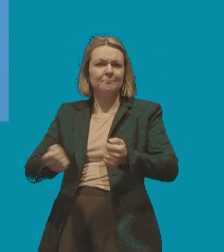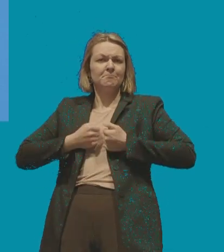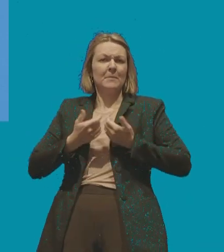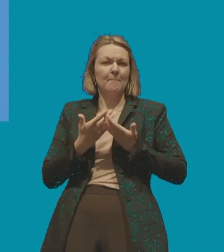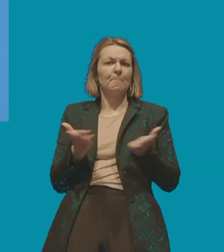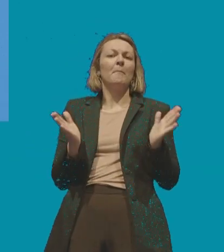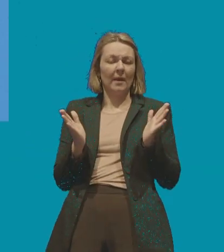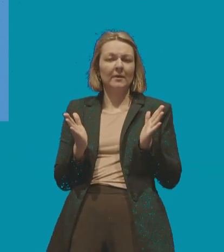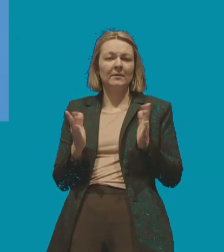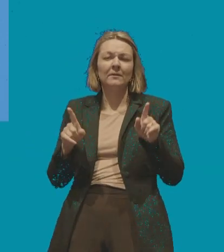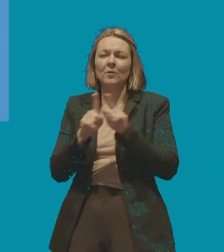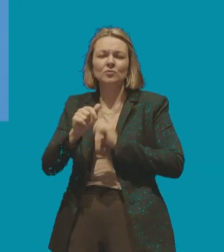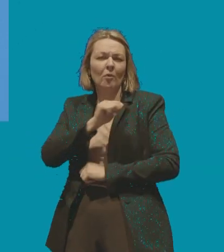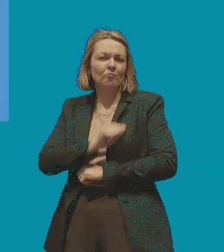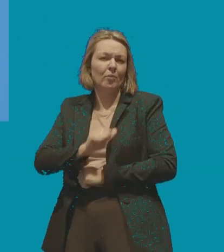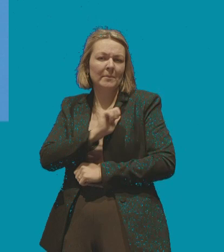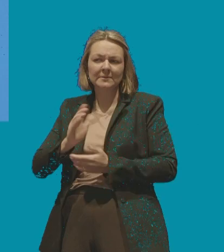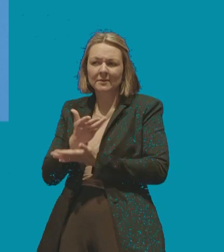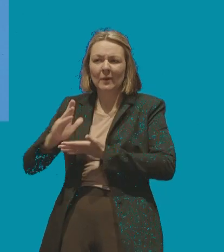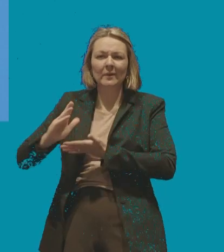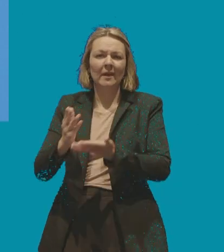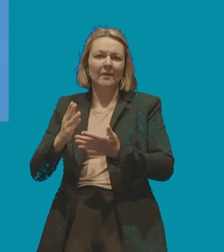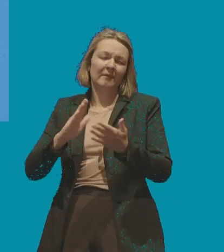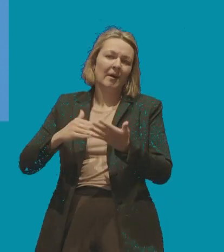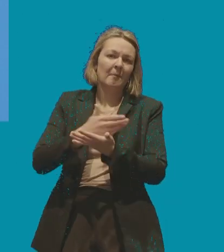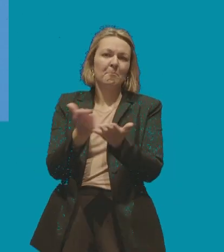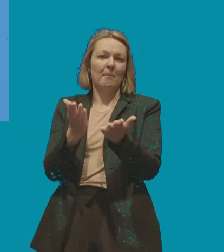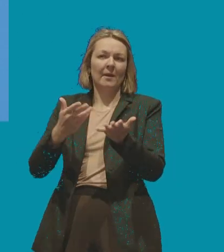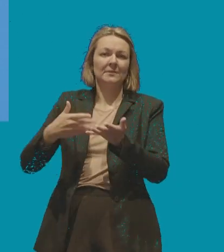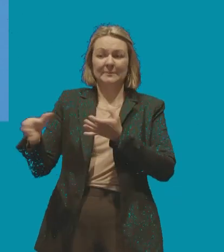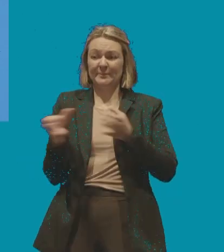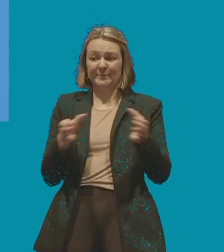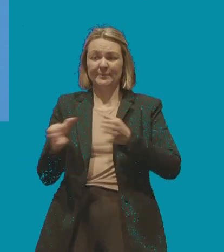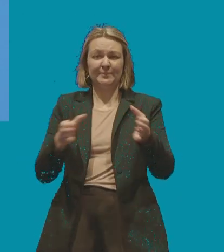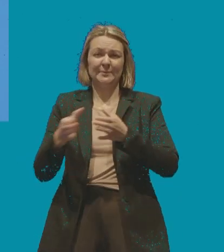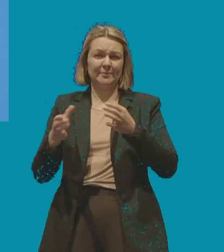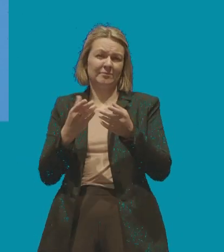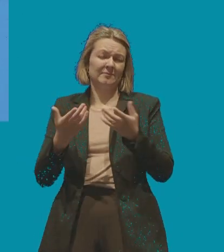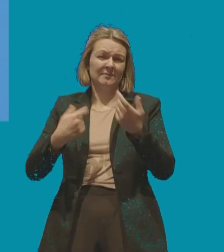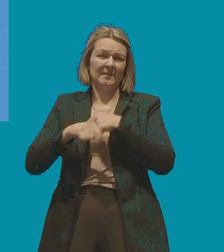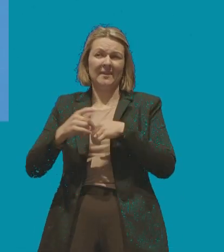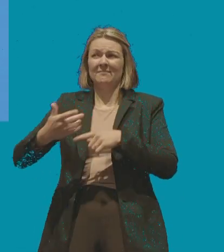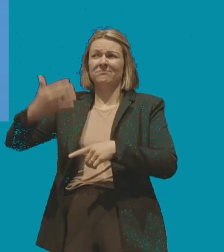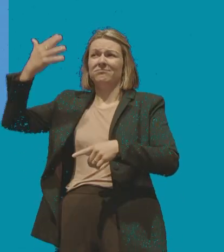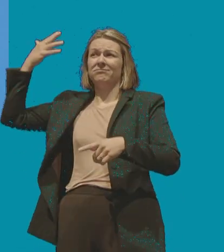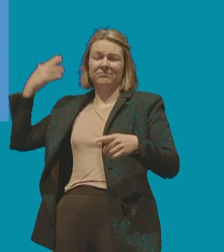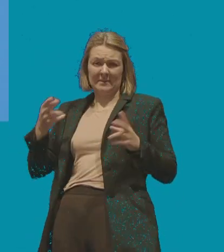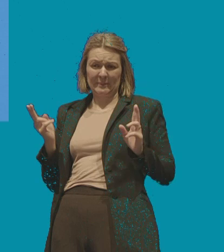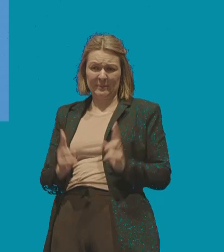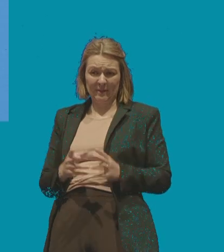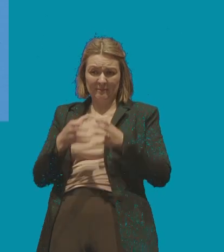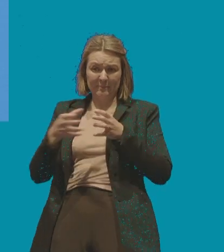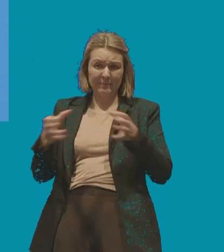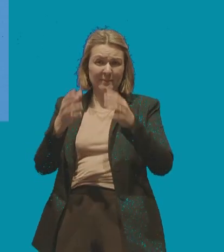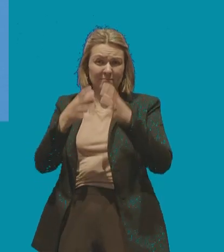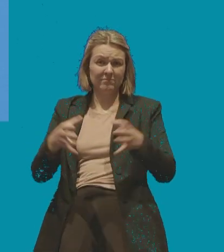has promised to deliver the largest wave of public sector insourcing in decades. And above all, a Labour government that will